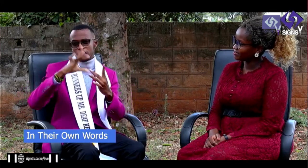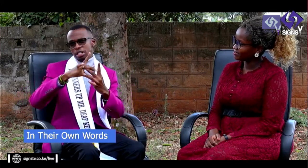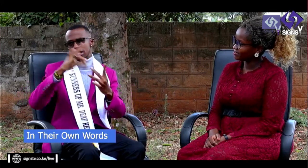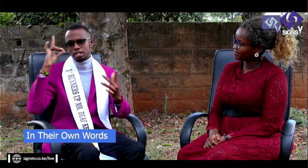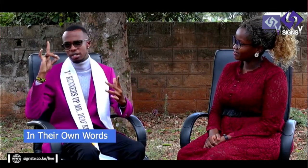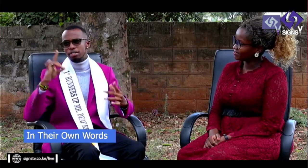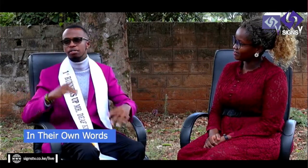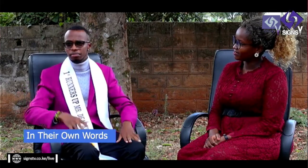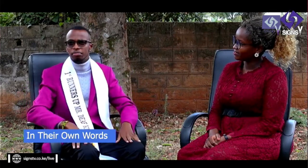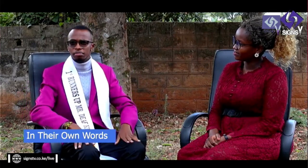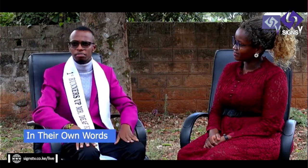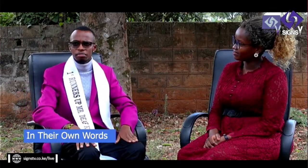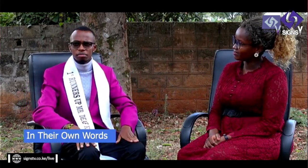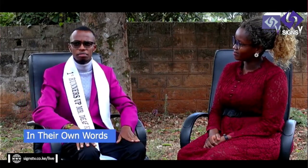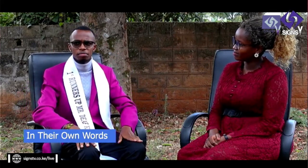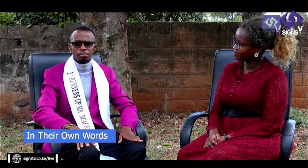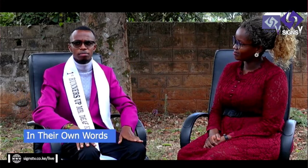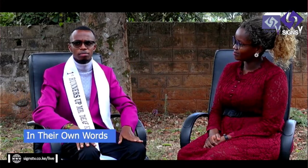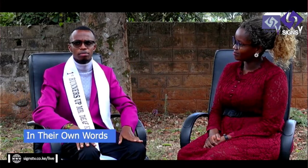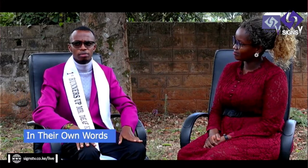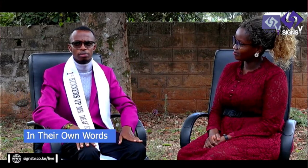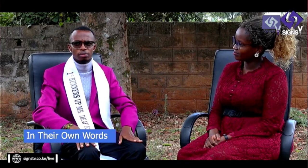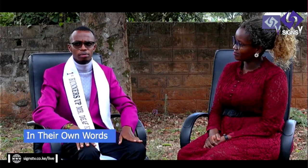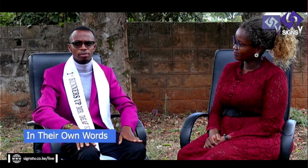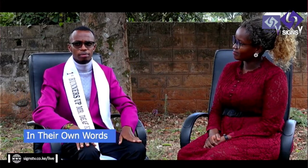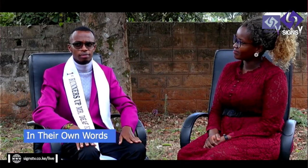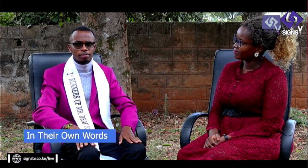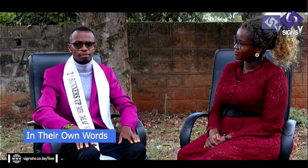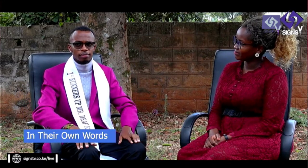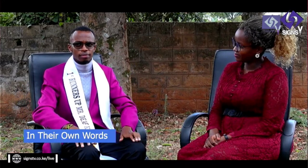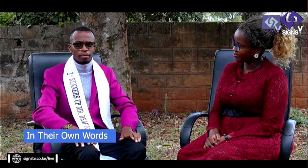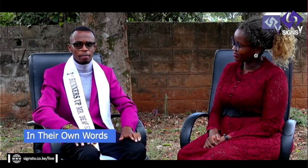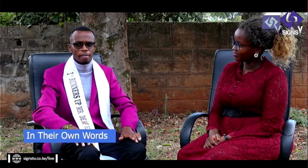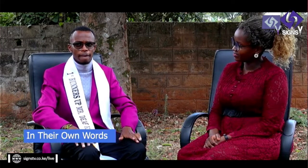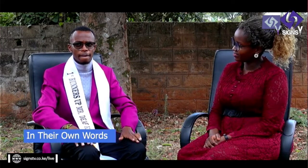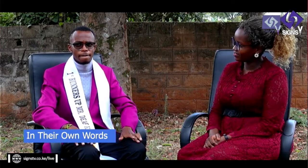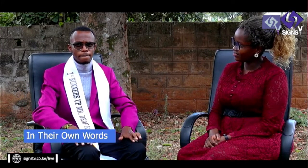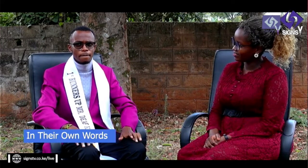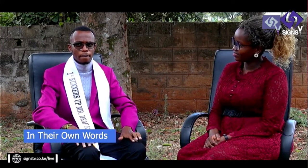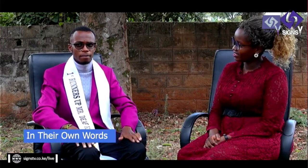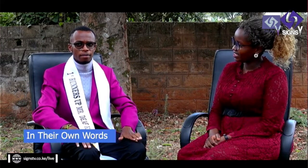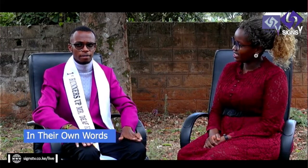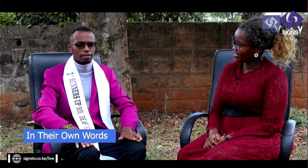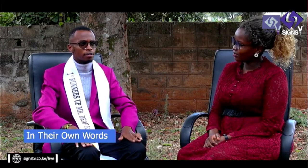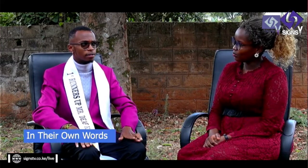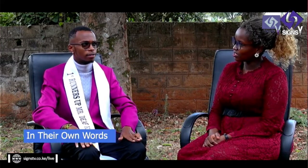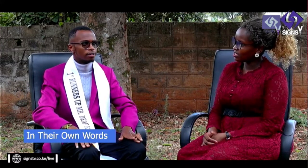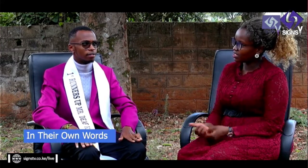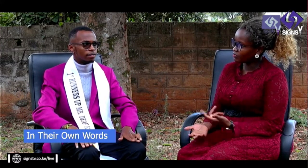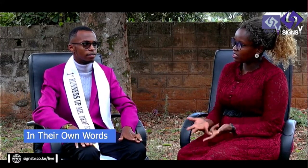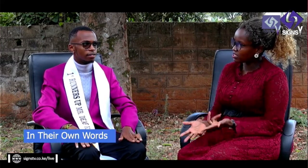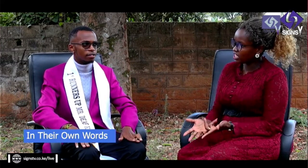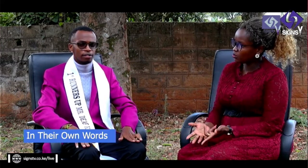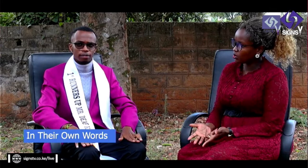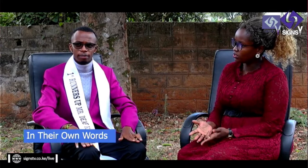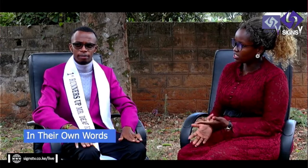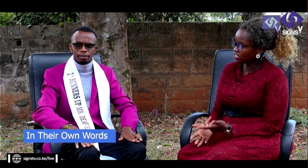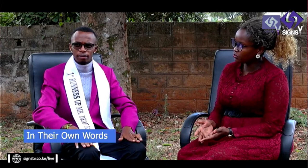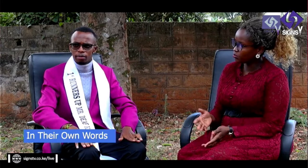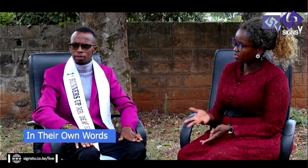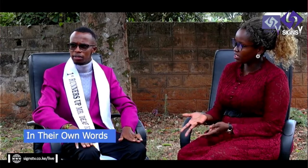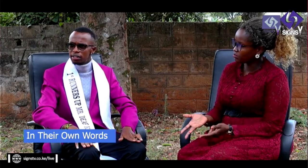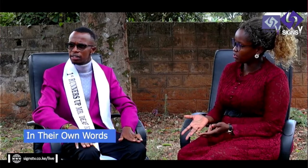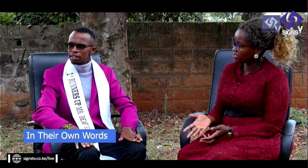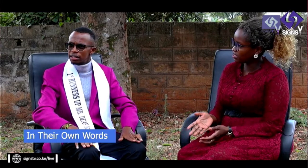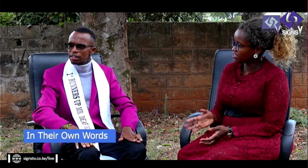That competition helped me to really gain experiences about modeling and the modeling world. And was it the first time you were